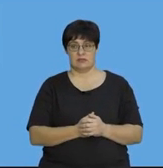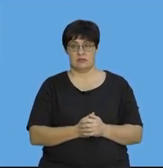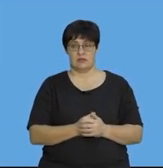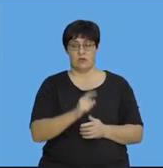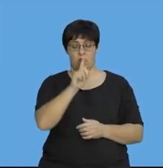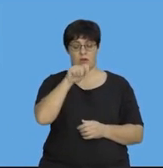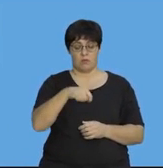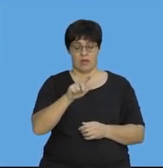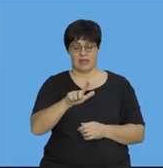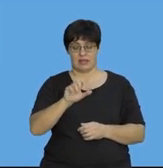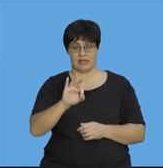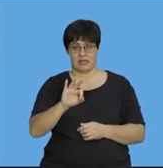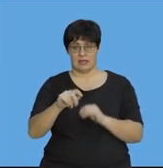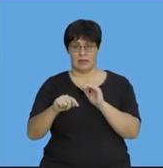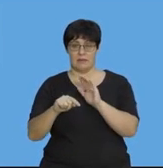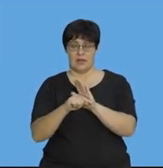times